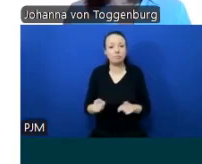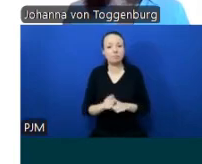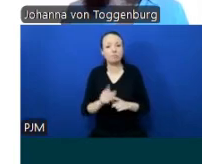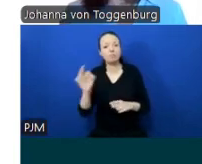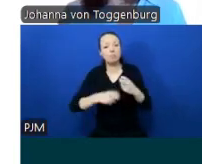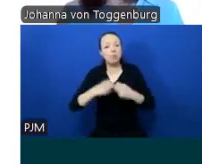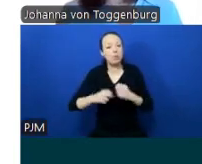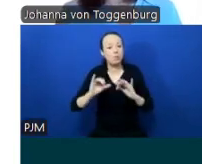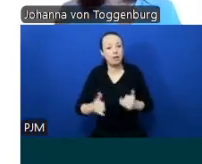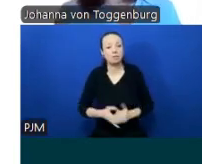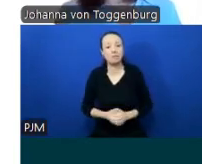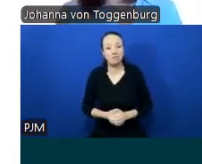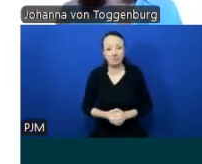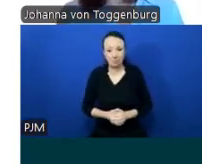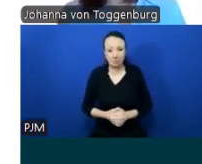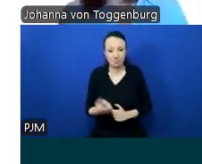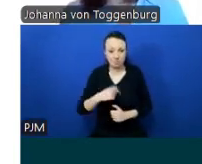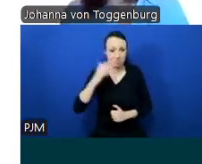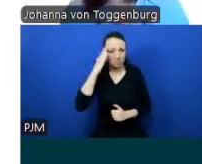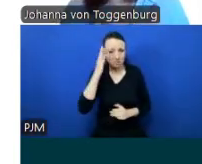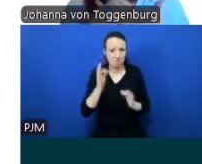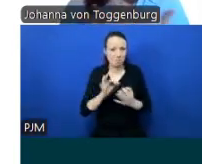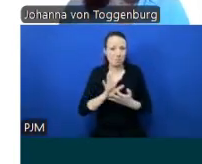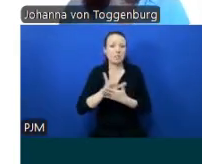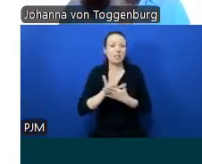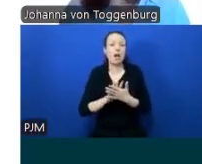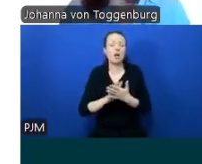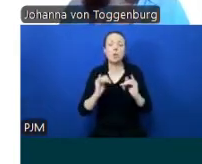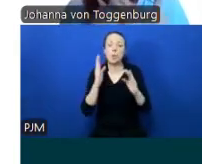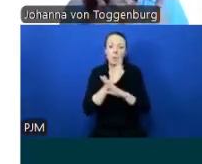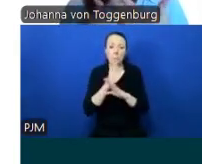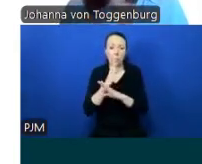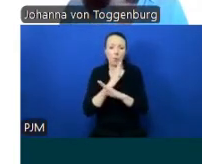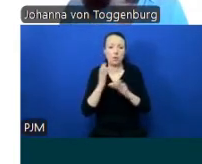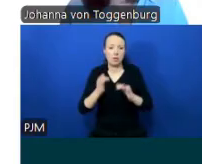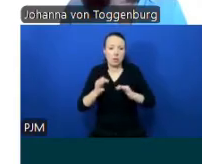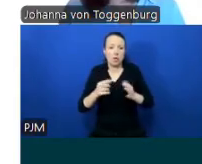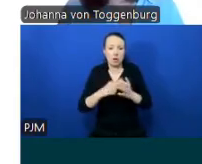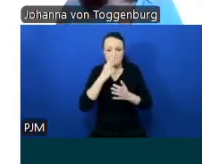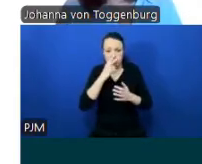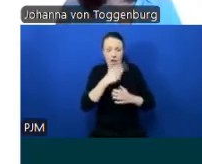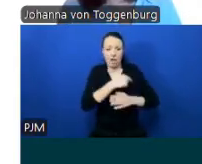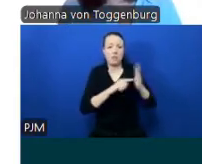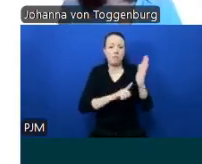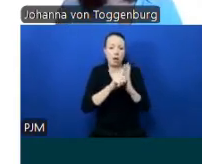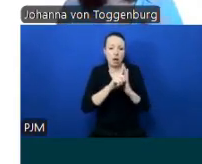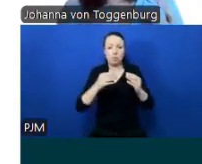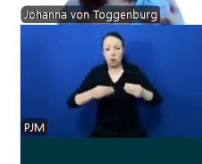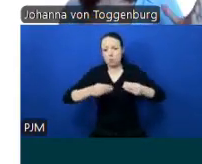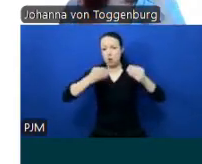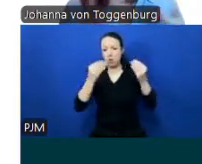that temperatures are going up, especially in the summer and in urban areas